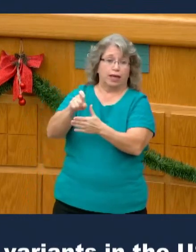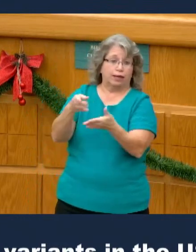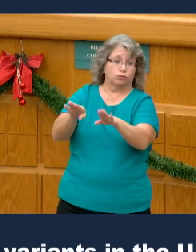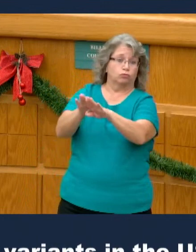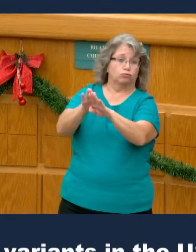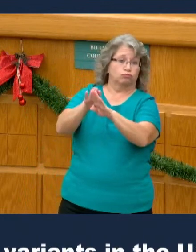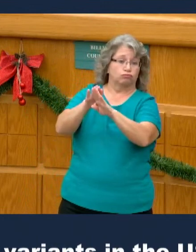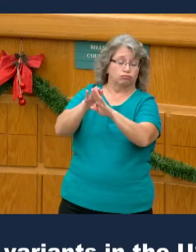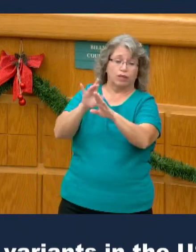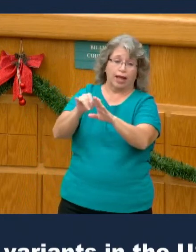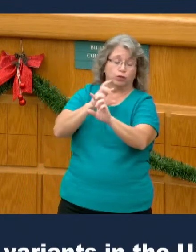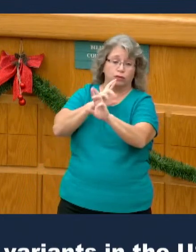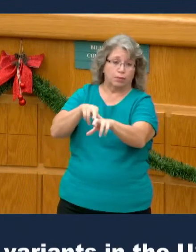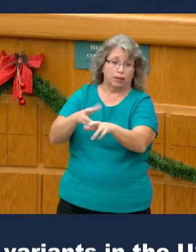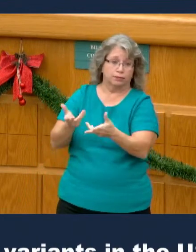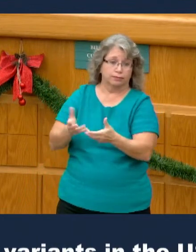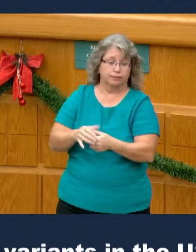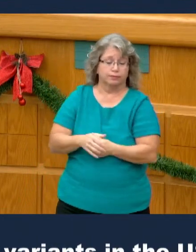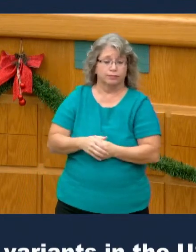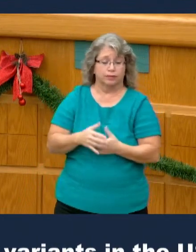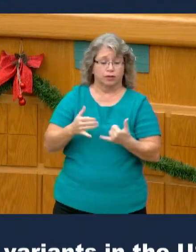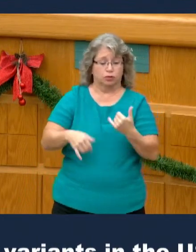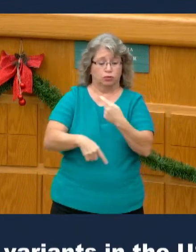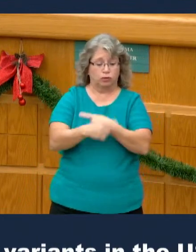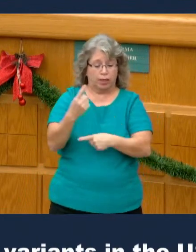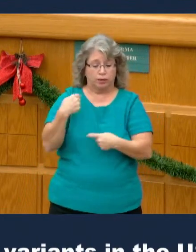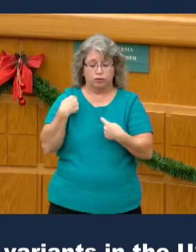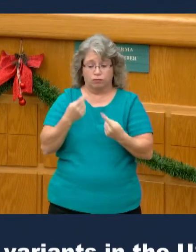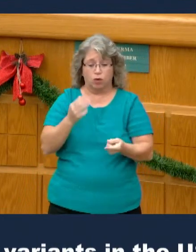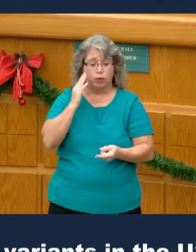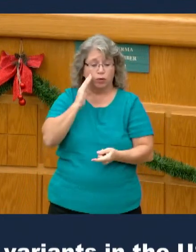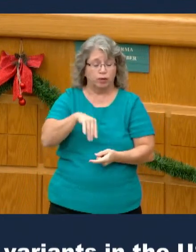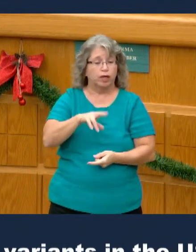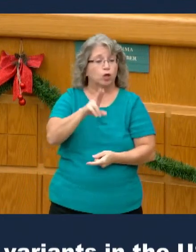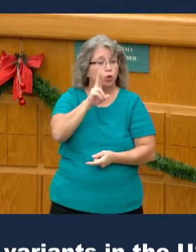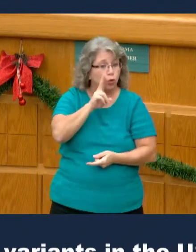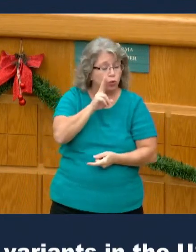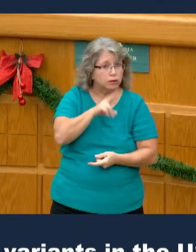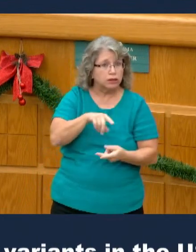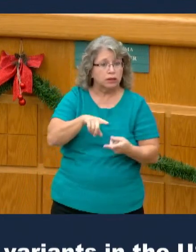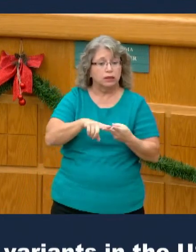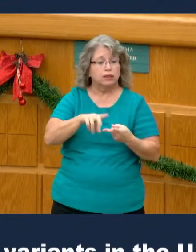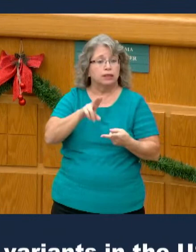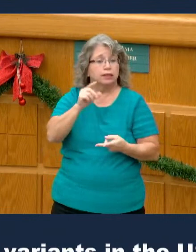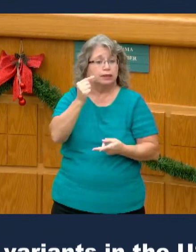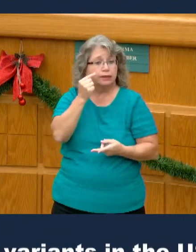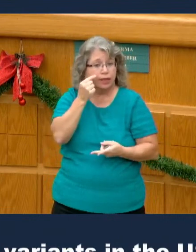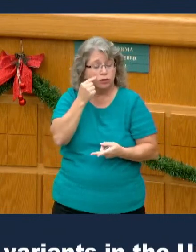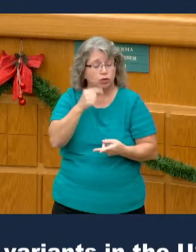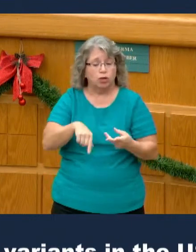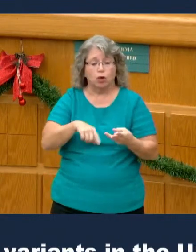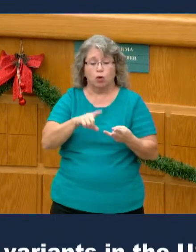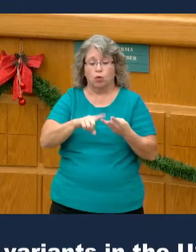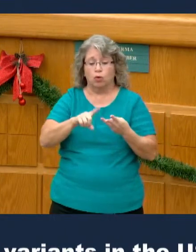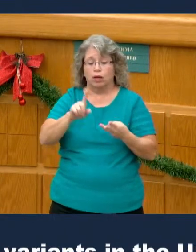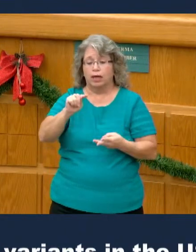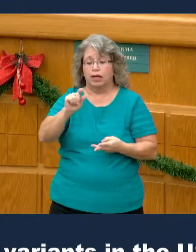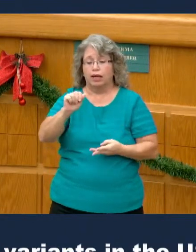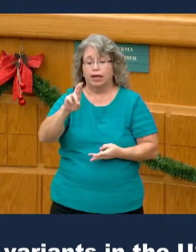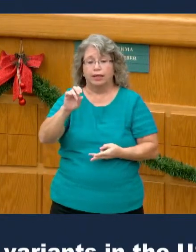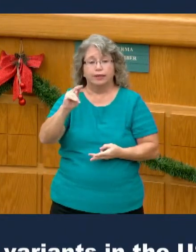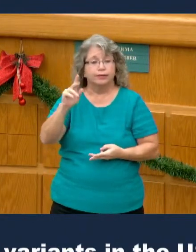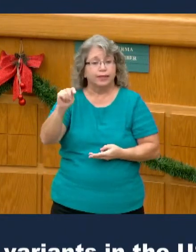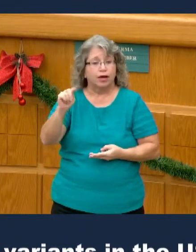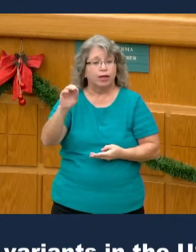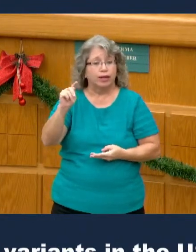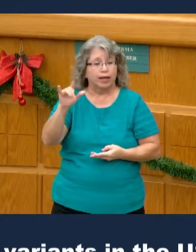state of Texas, we know Houston has been affected. We know San Antonio has a case, and now Tarrant County has also